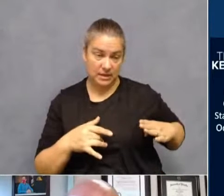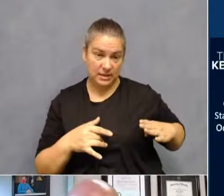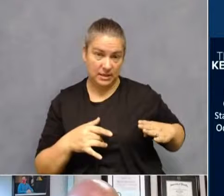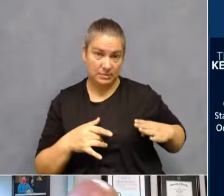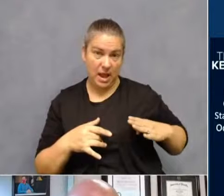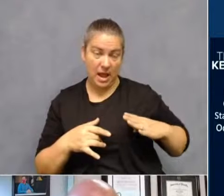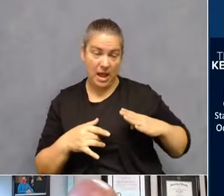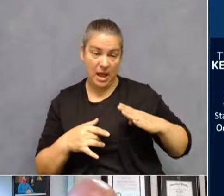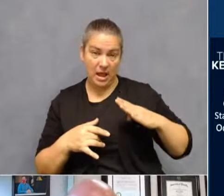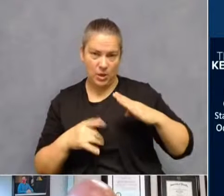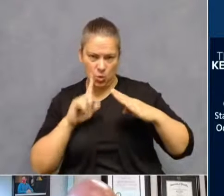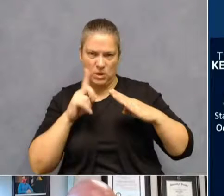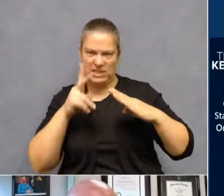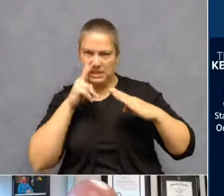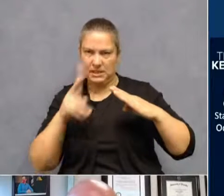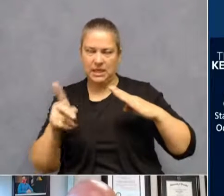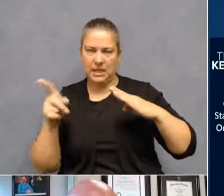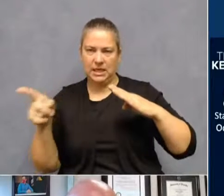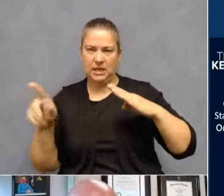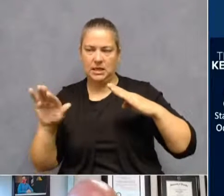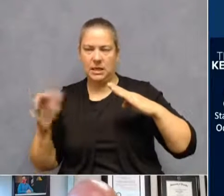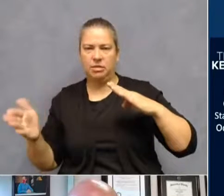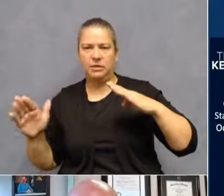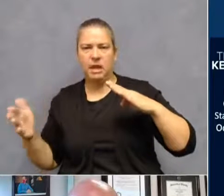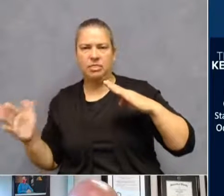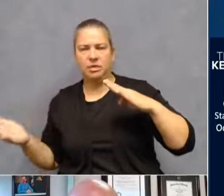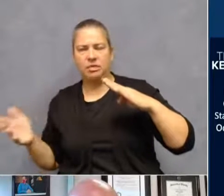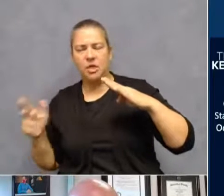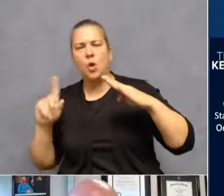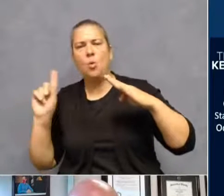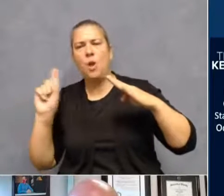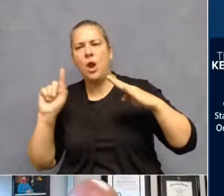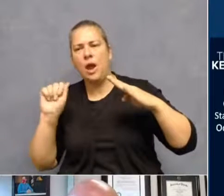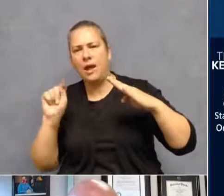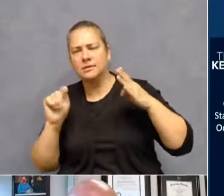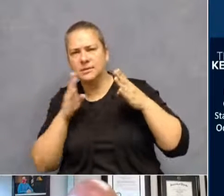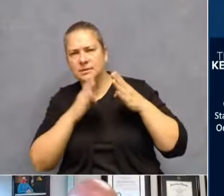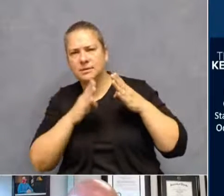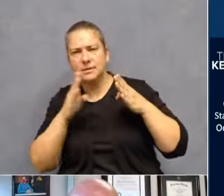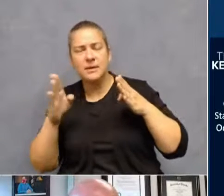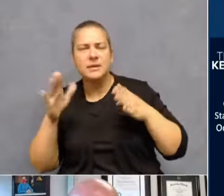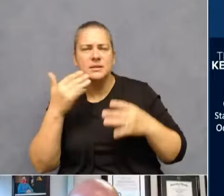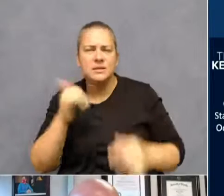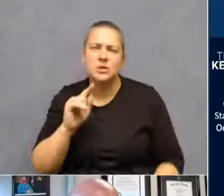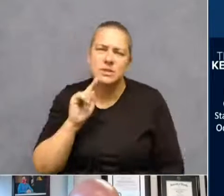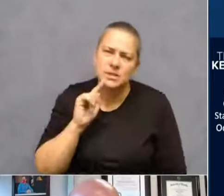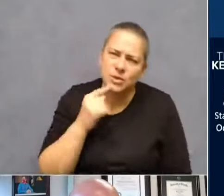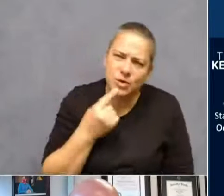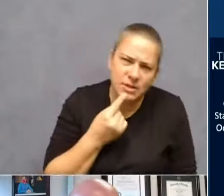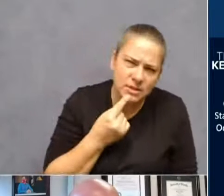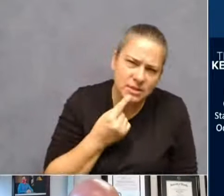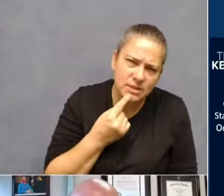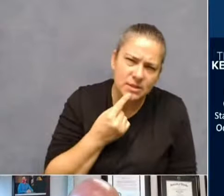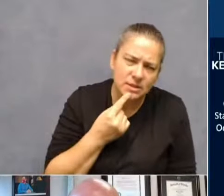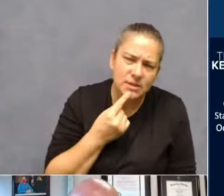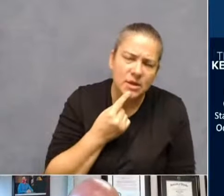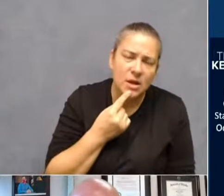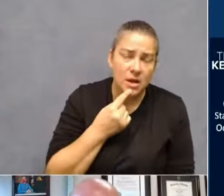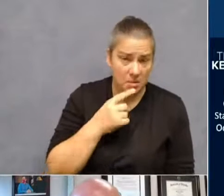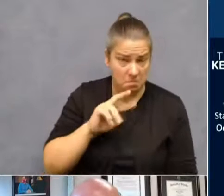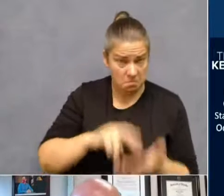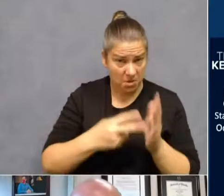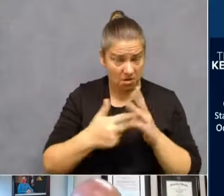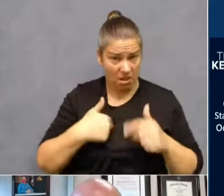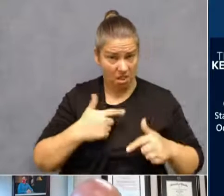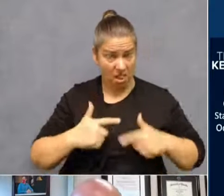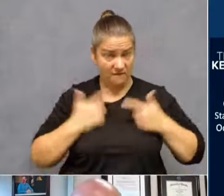This is still very serious. That doesn't mean that it has to prevent us from going on with our lives as best we're